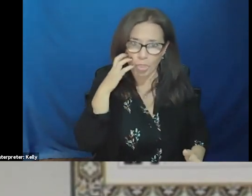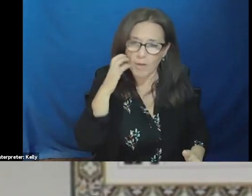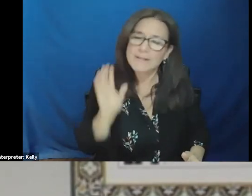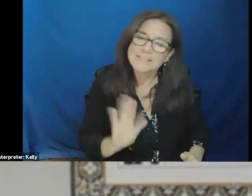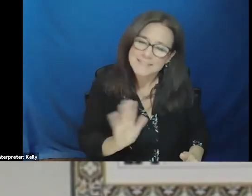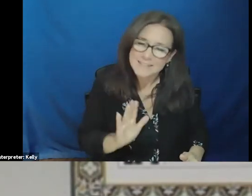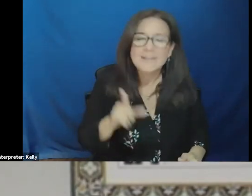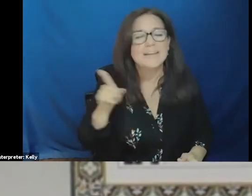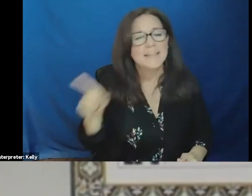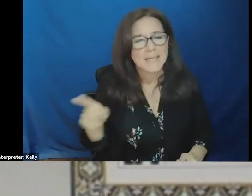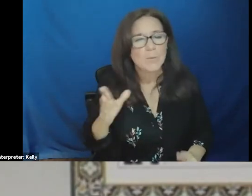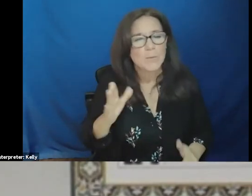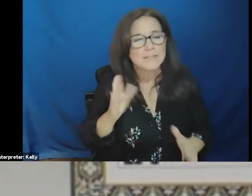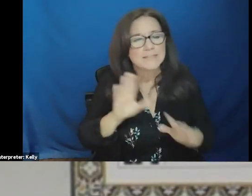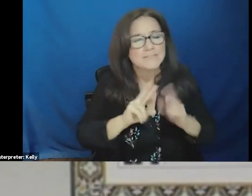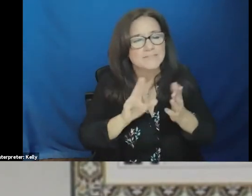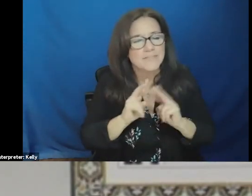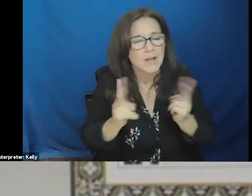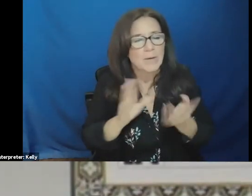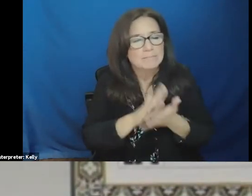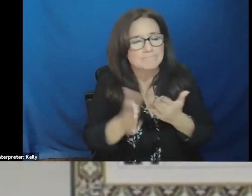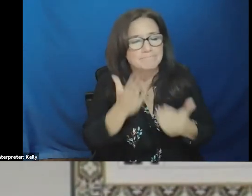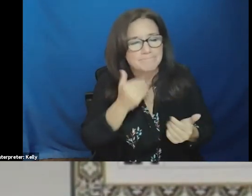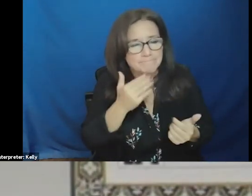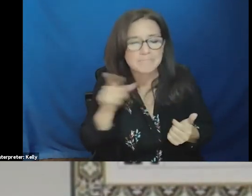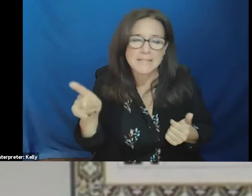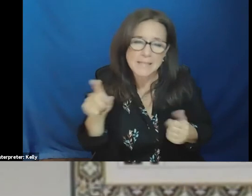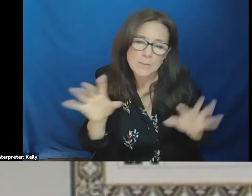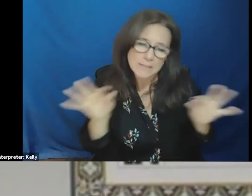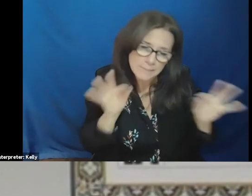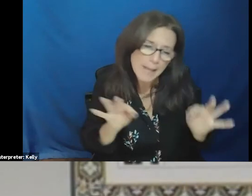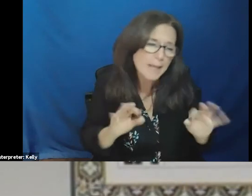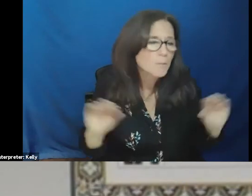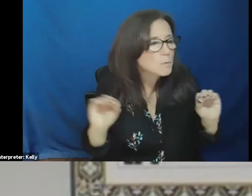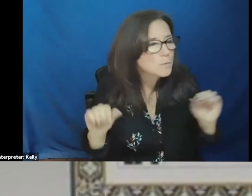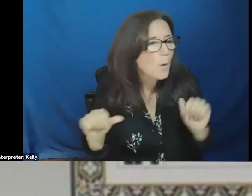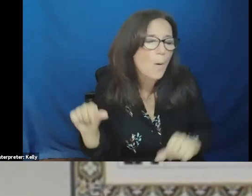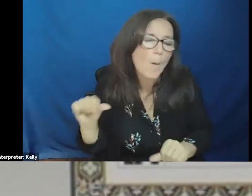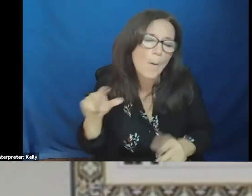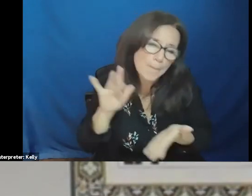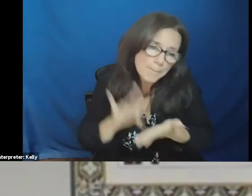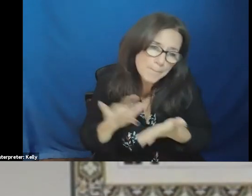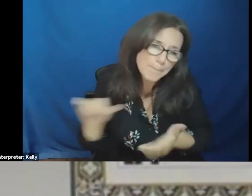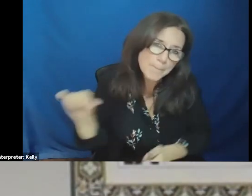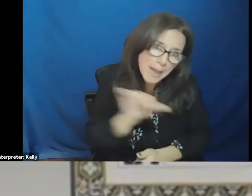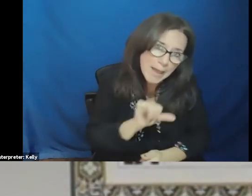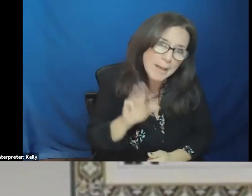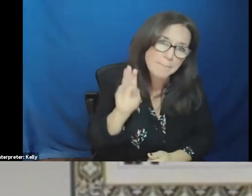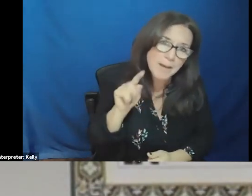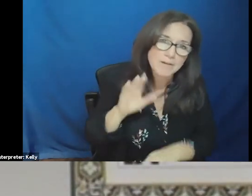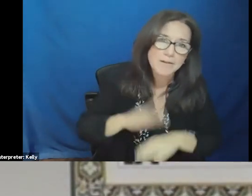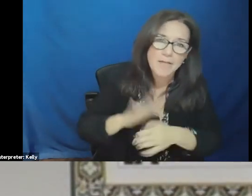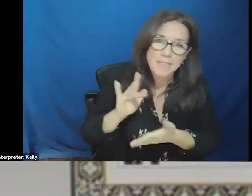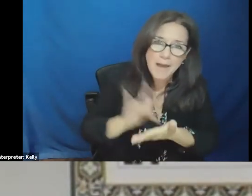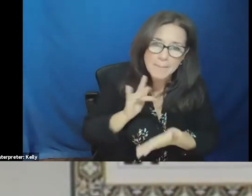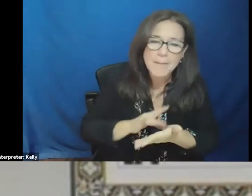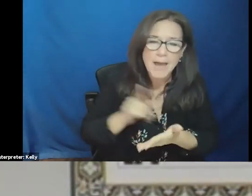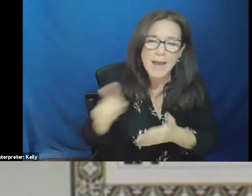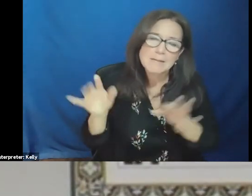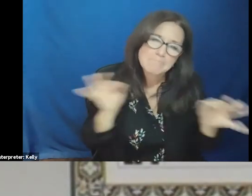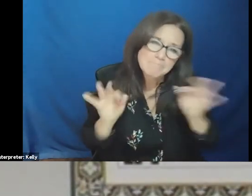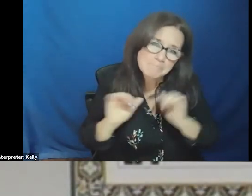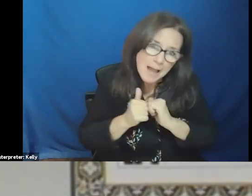very gracious in doing that. And so I've seen that. And so this is a position that's well-deserved. We've seen you work through it, and you're always just